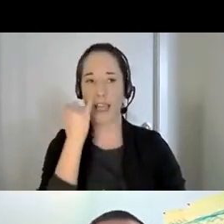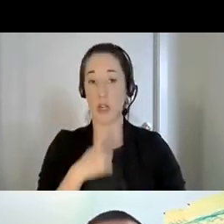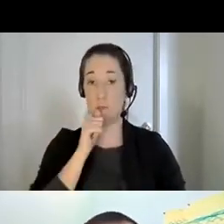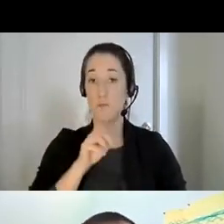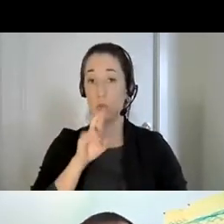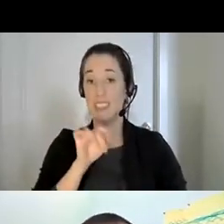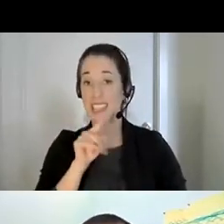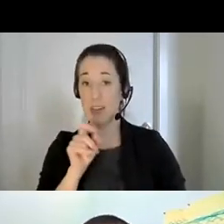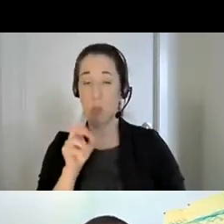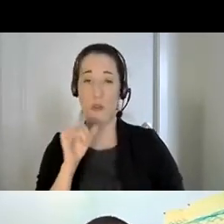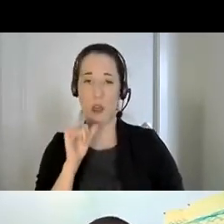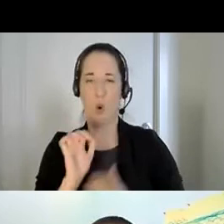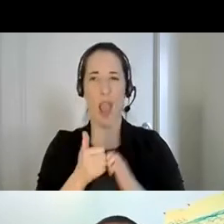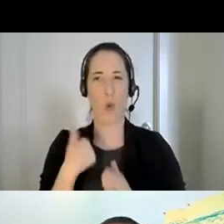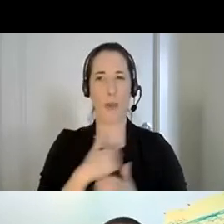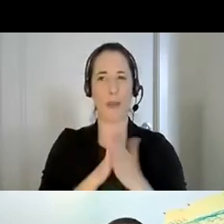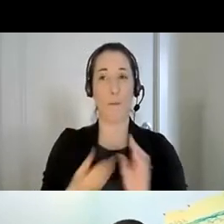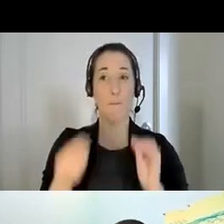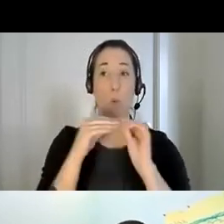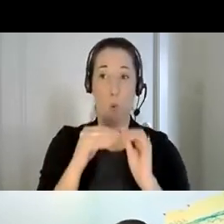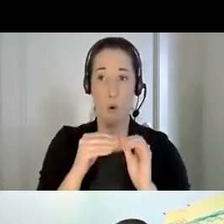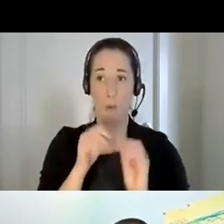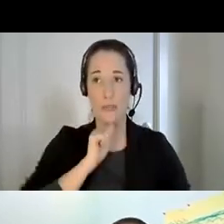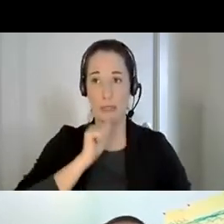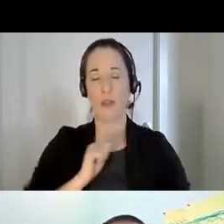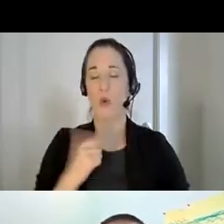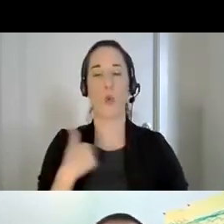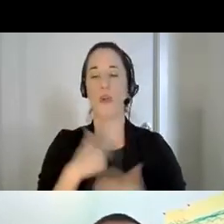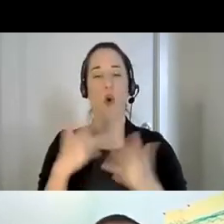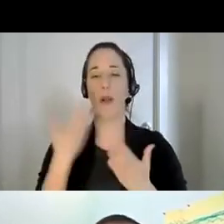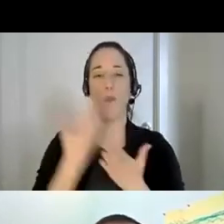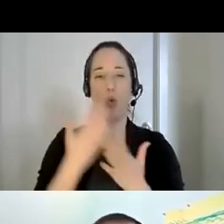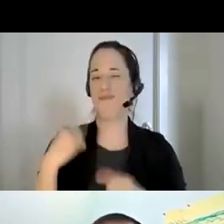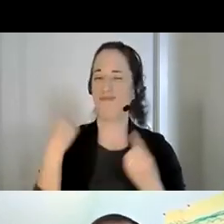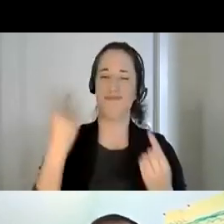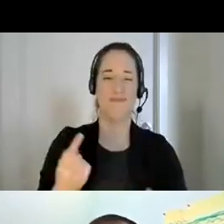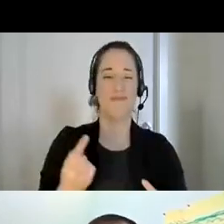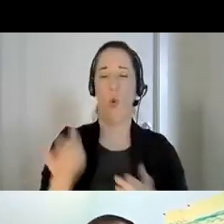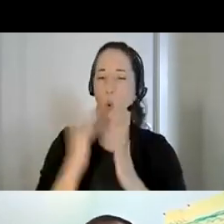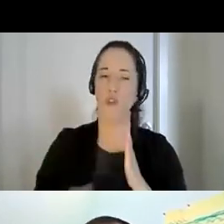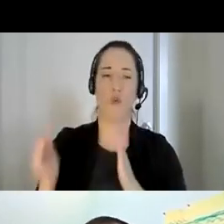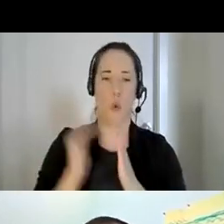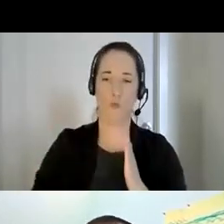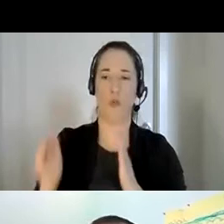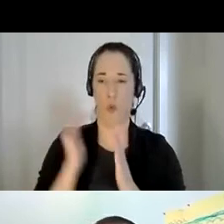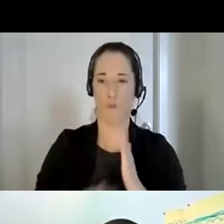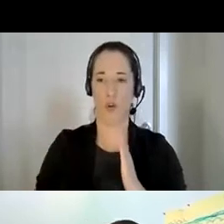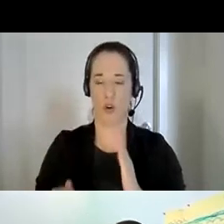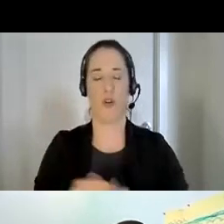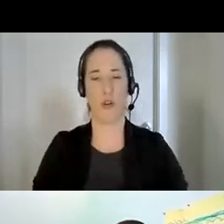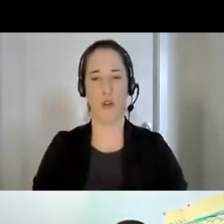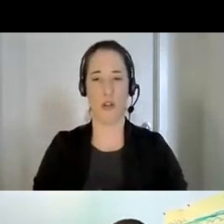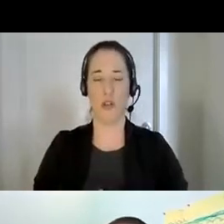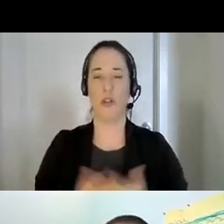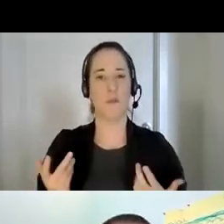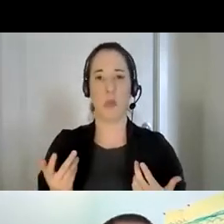we can be more resilient. We have already proven our resilience for generations, over and over again. We don't need to